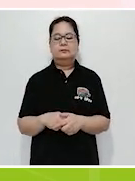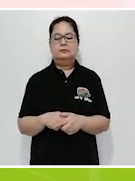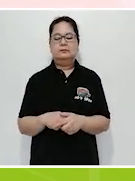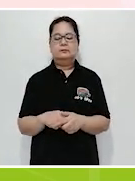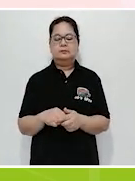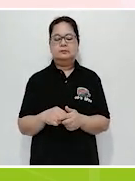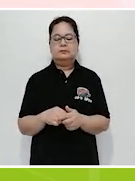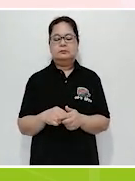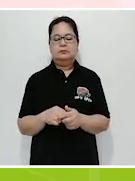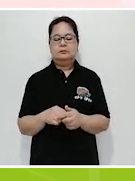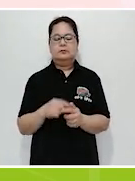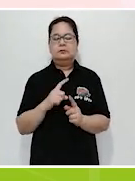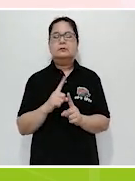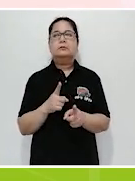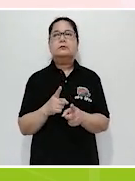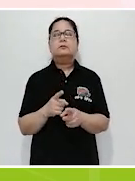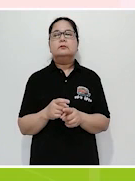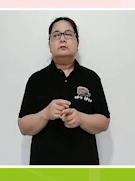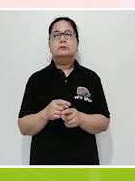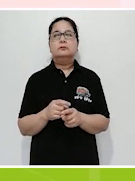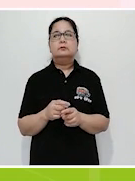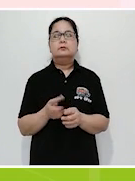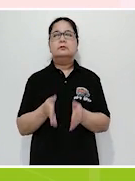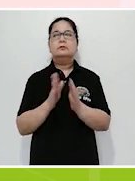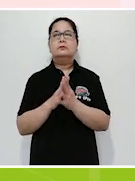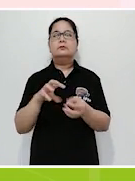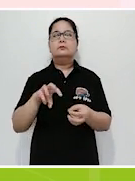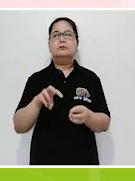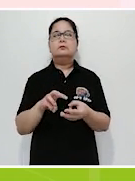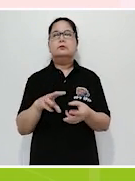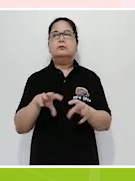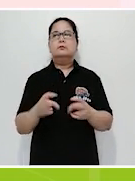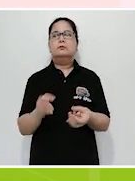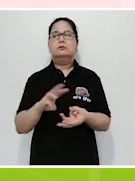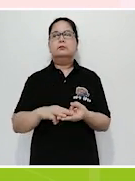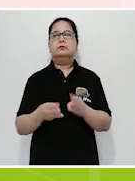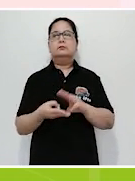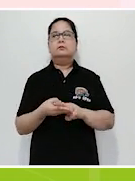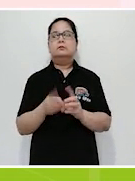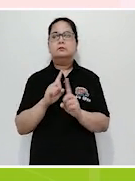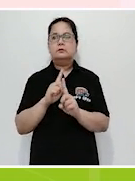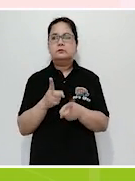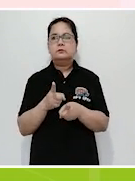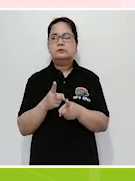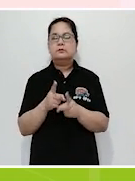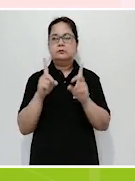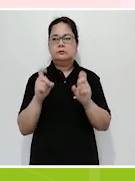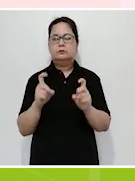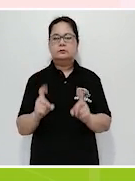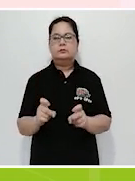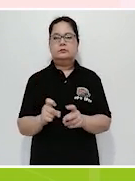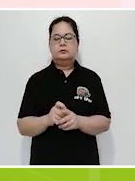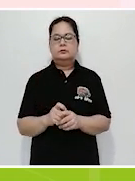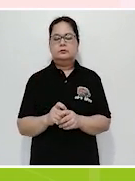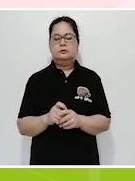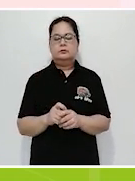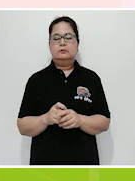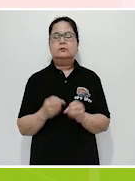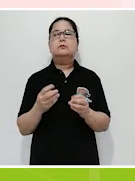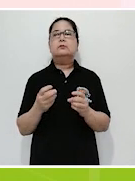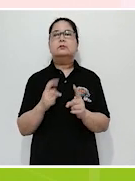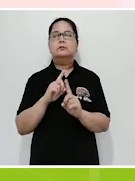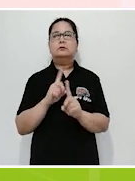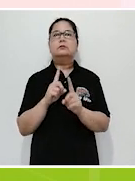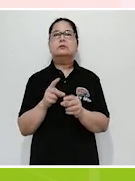Someone wrote, Esmeralda bribed her classmate to answer for her. More and